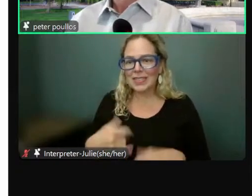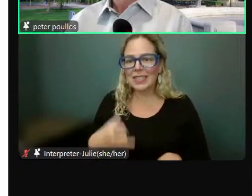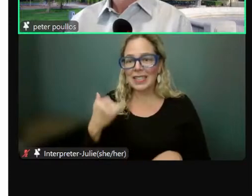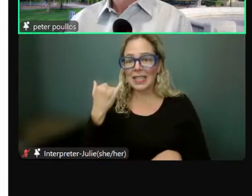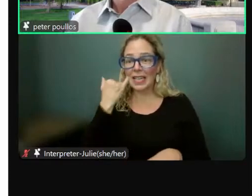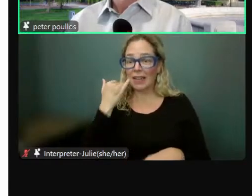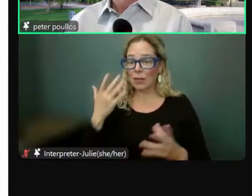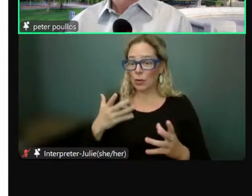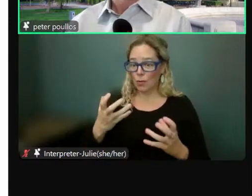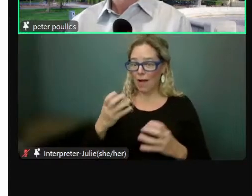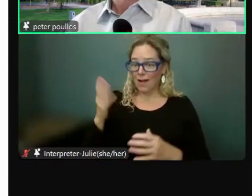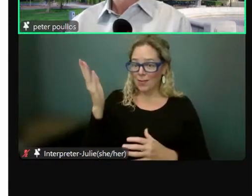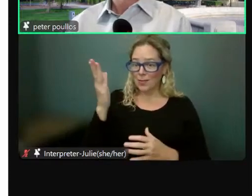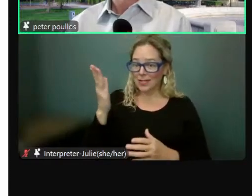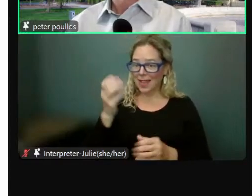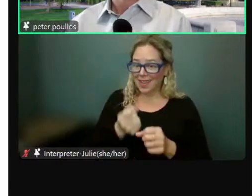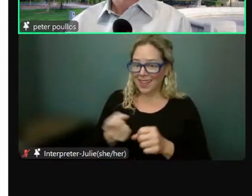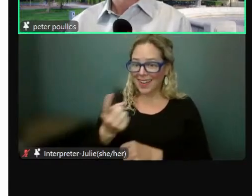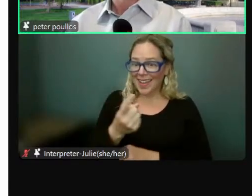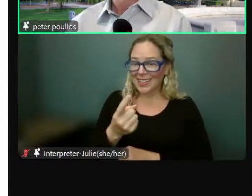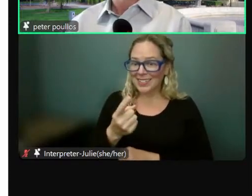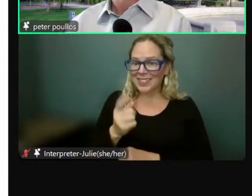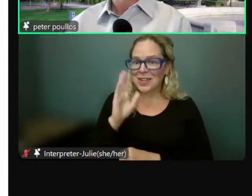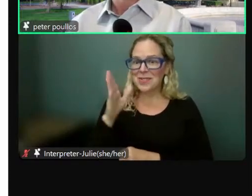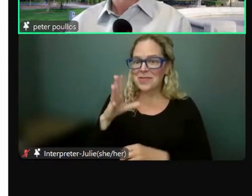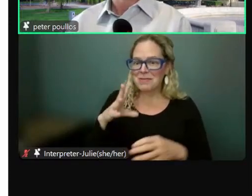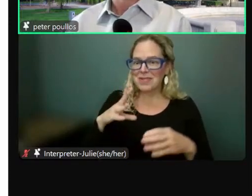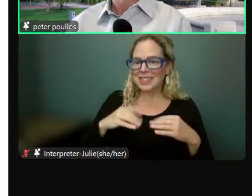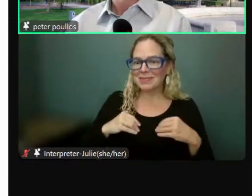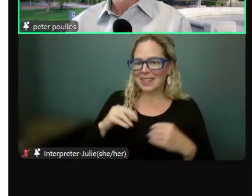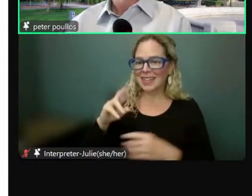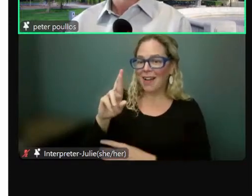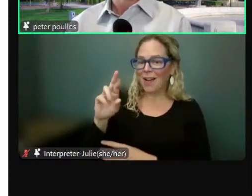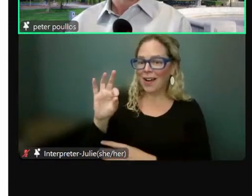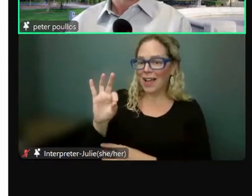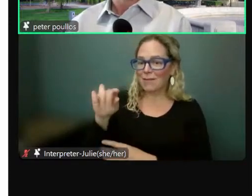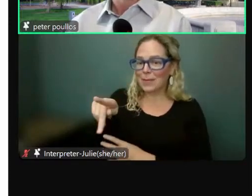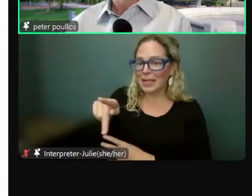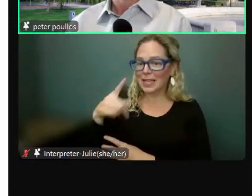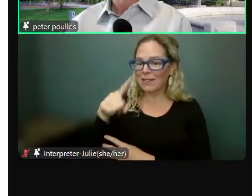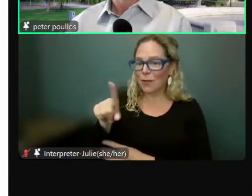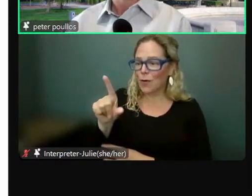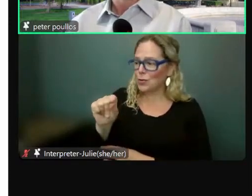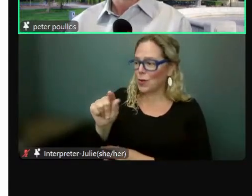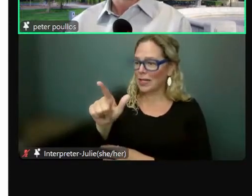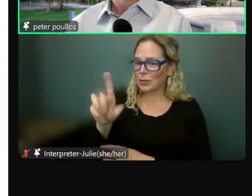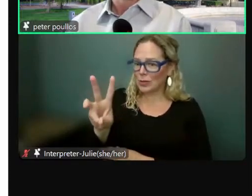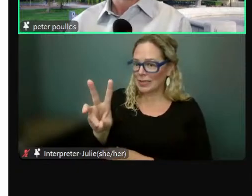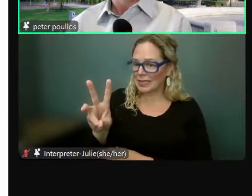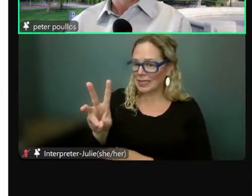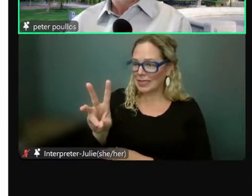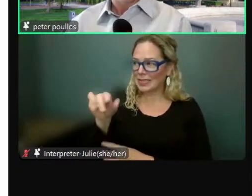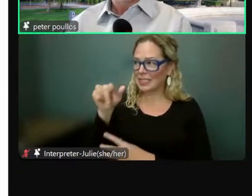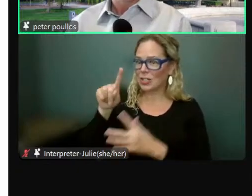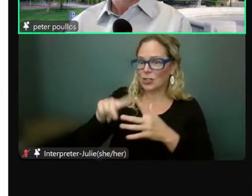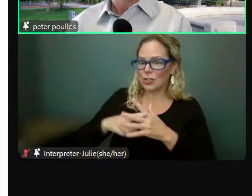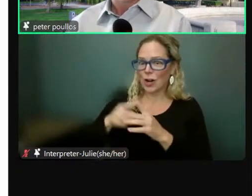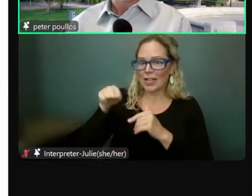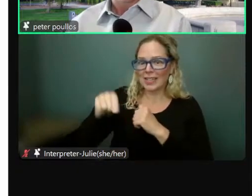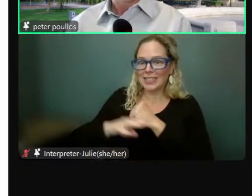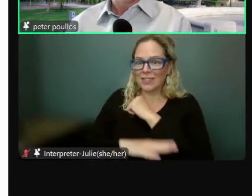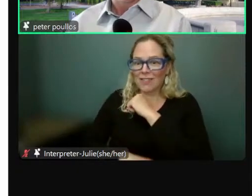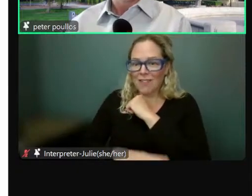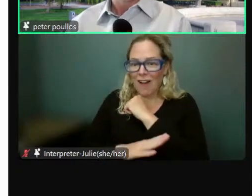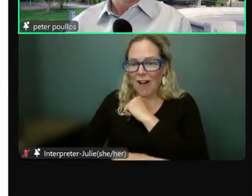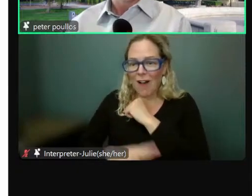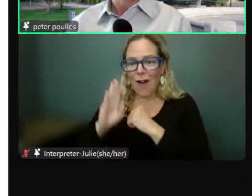present next year? We'll be accepting RFPs for 2026 starting in the fall, and we'll be sending